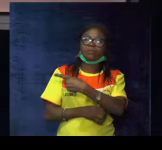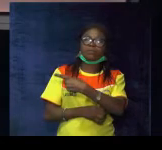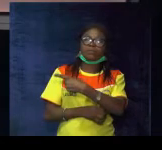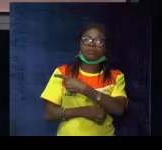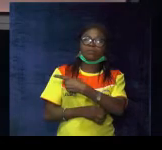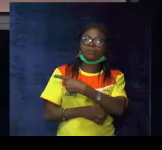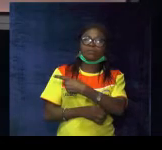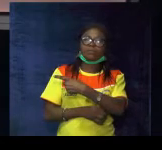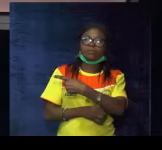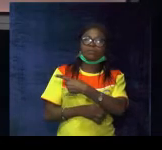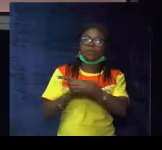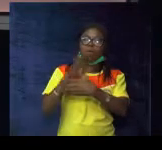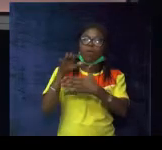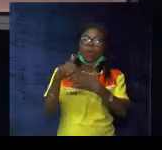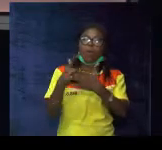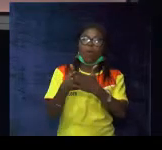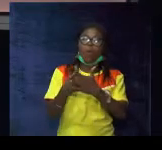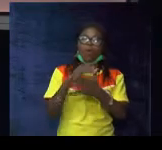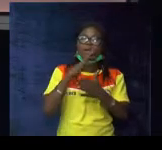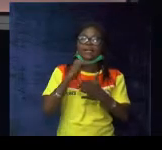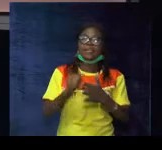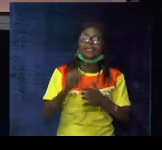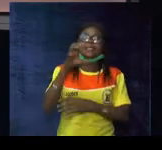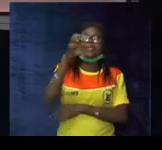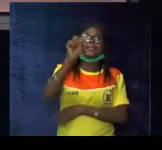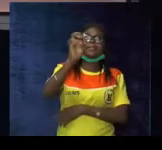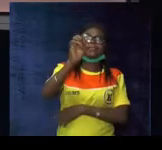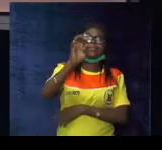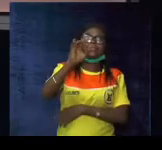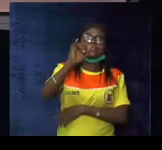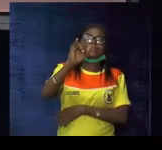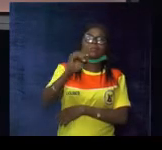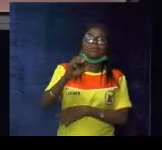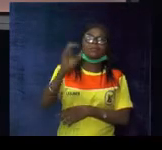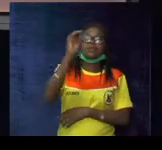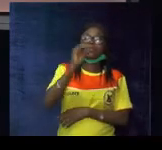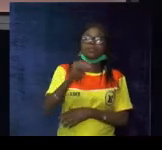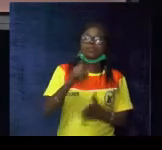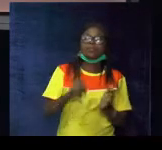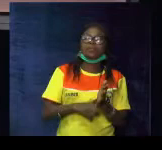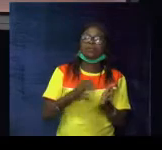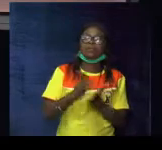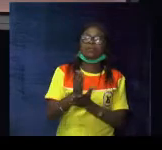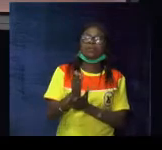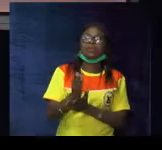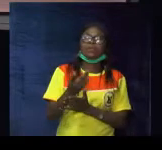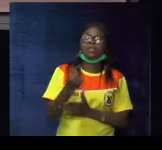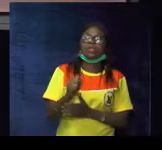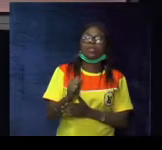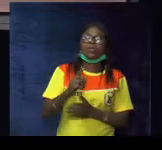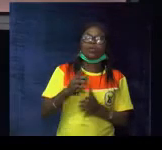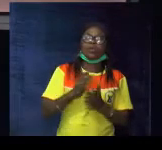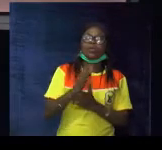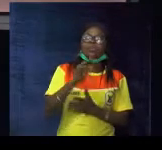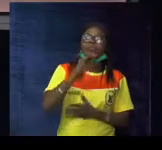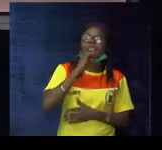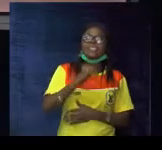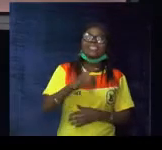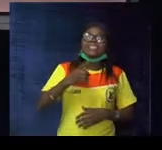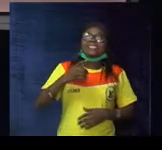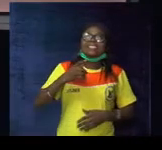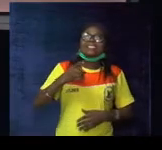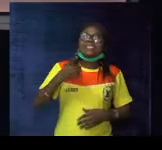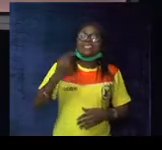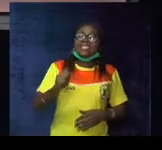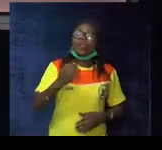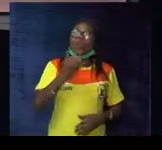another quadrant. And the whole thing is a semicircle. So a quadrant is half of that. So this is correct. The correct answer